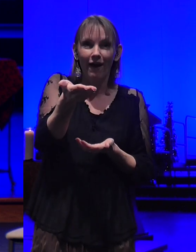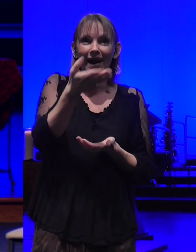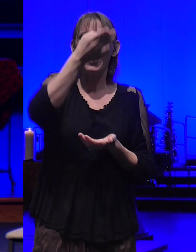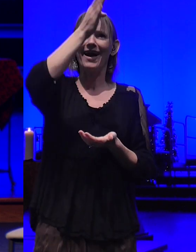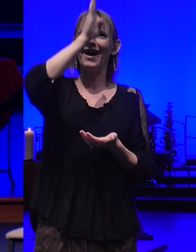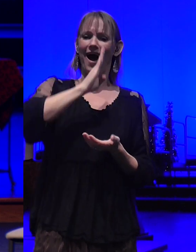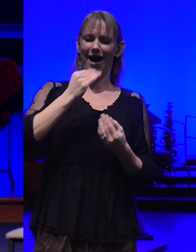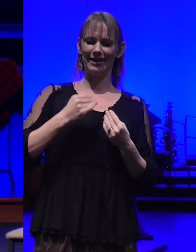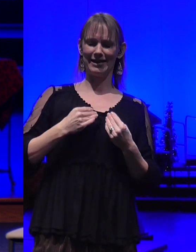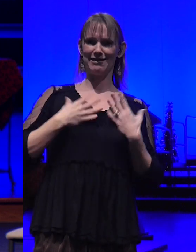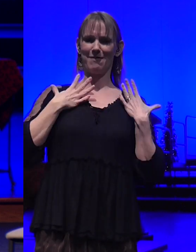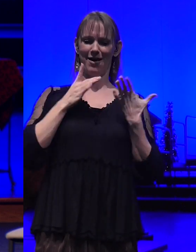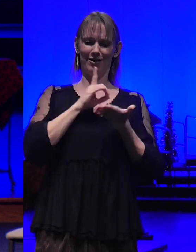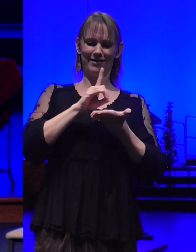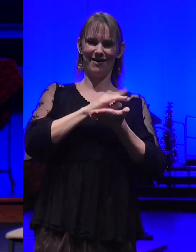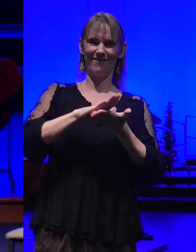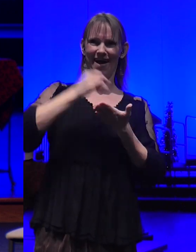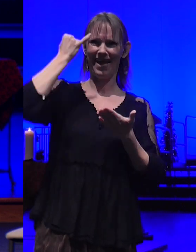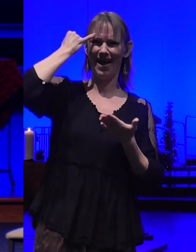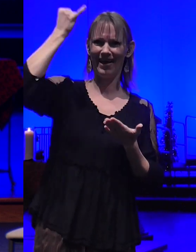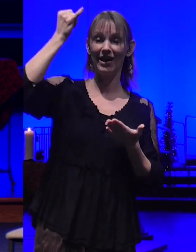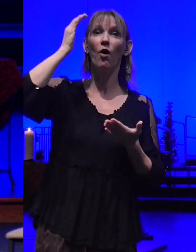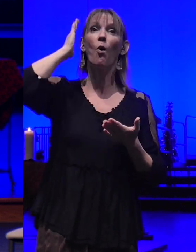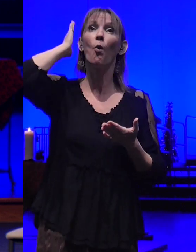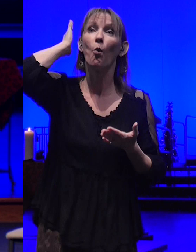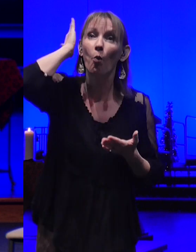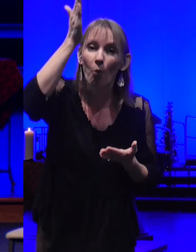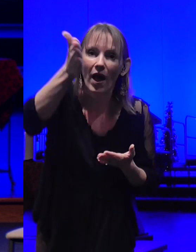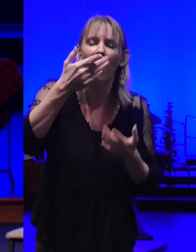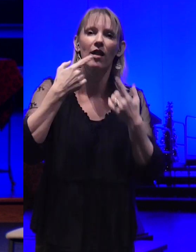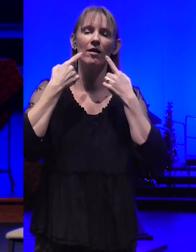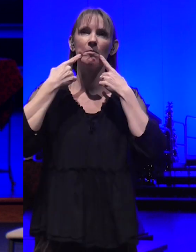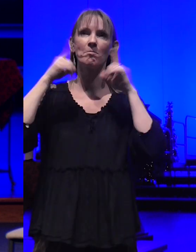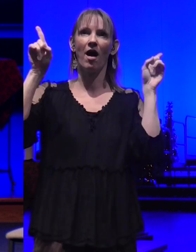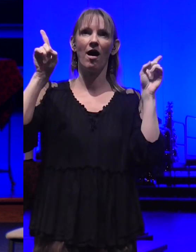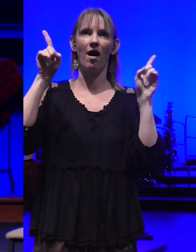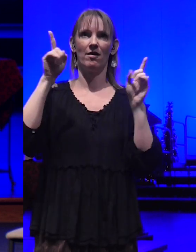a God-inspired divine idea that will have its way at some point.